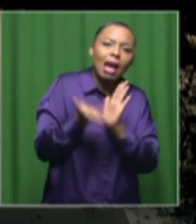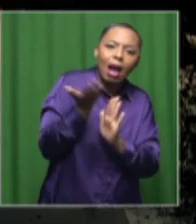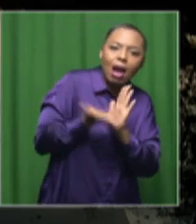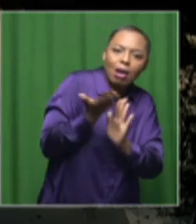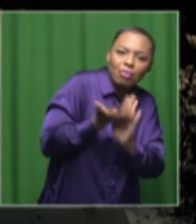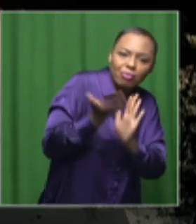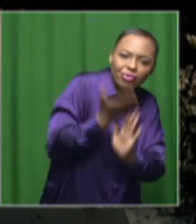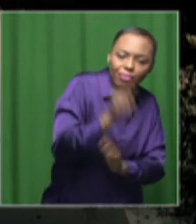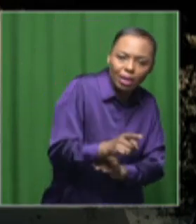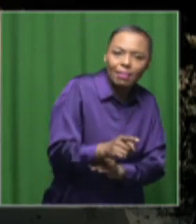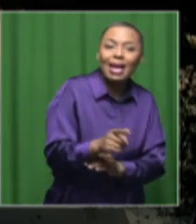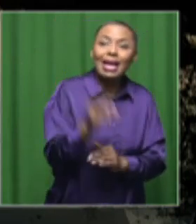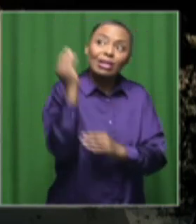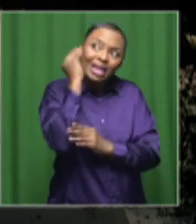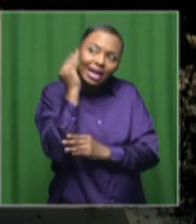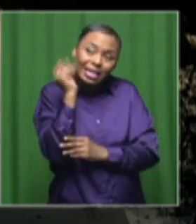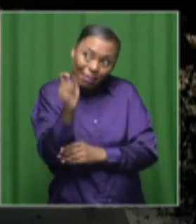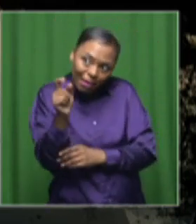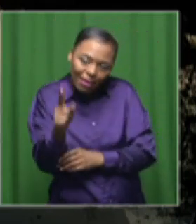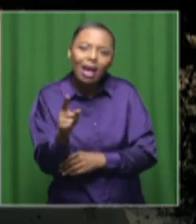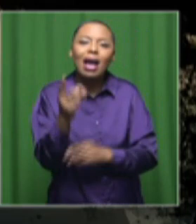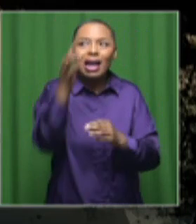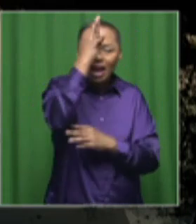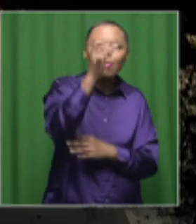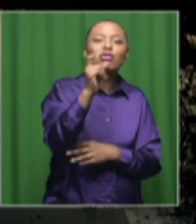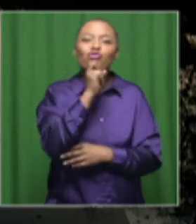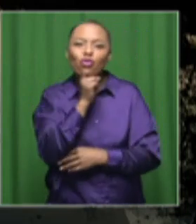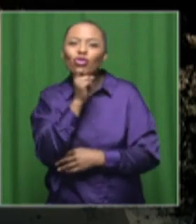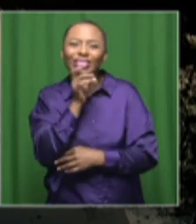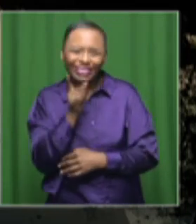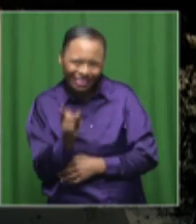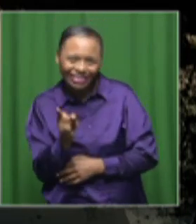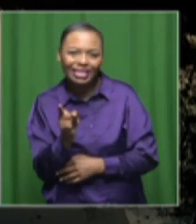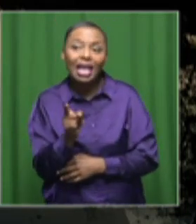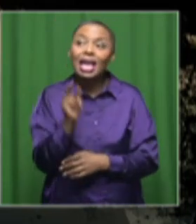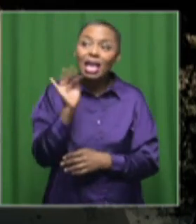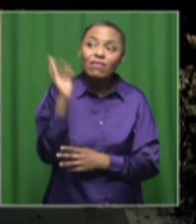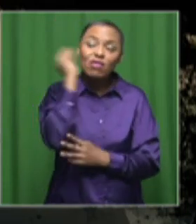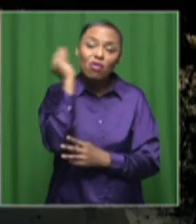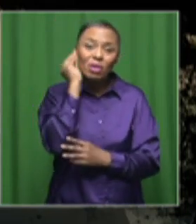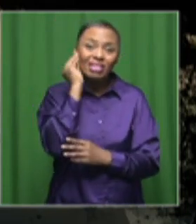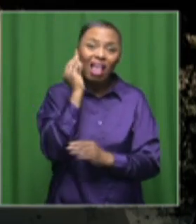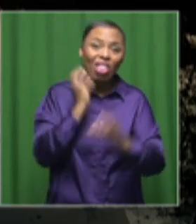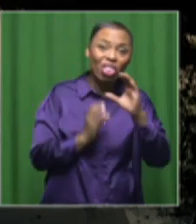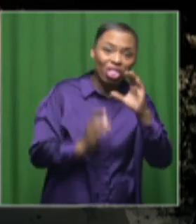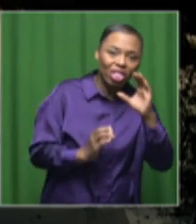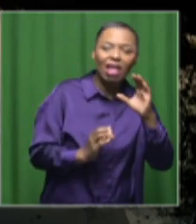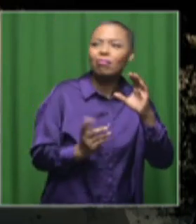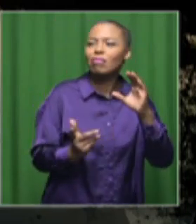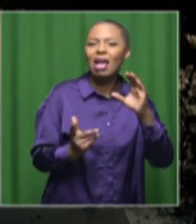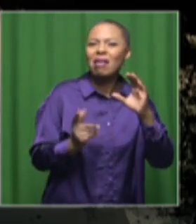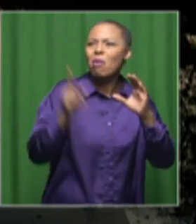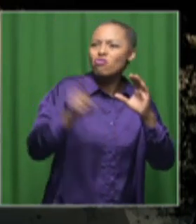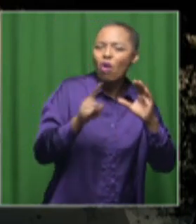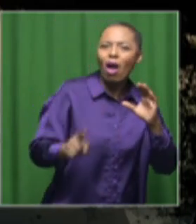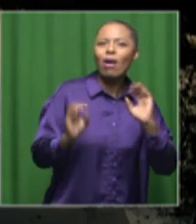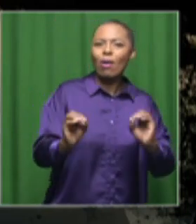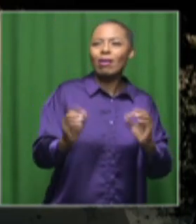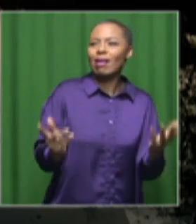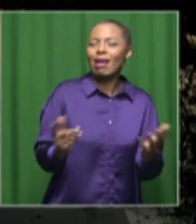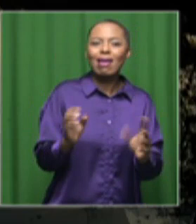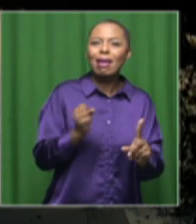is utilized by government. And if the information isn't entirely correct, how does that then